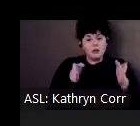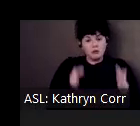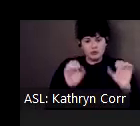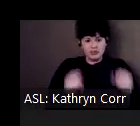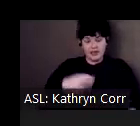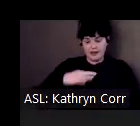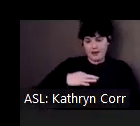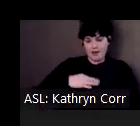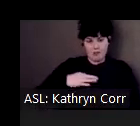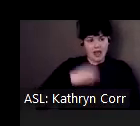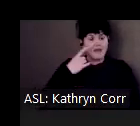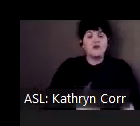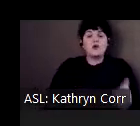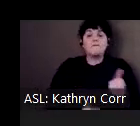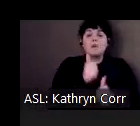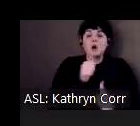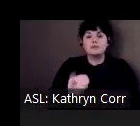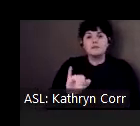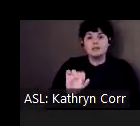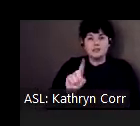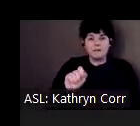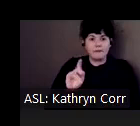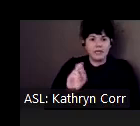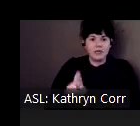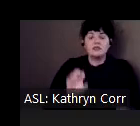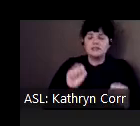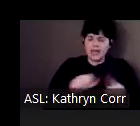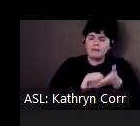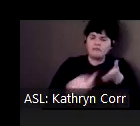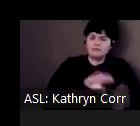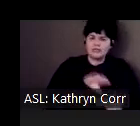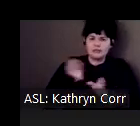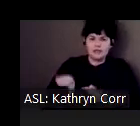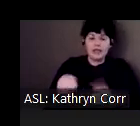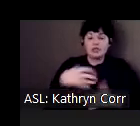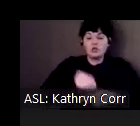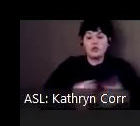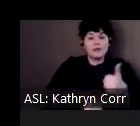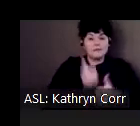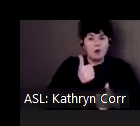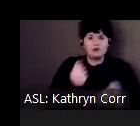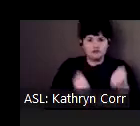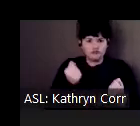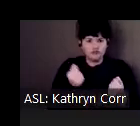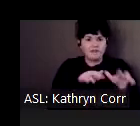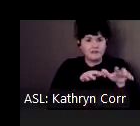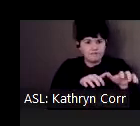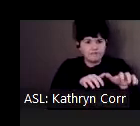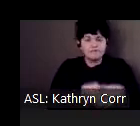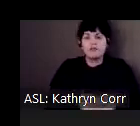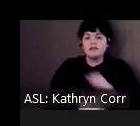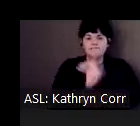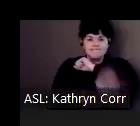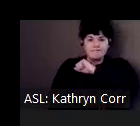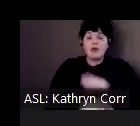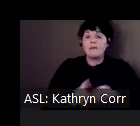aside, including traffic offenses. However, you should understand that traffic offenses expunged from your criminal